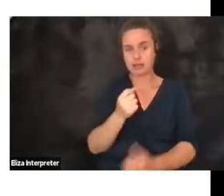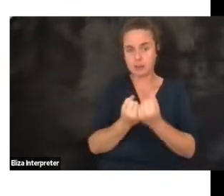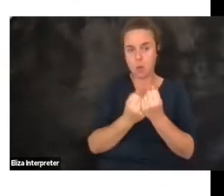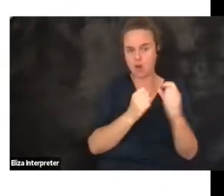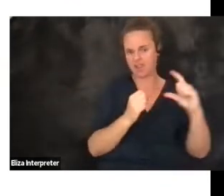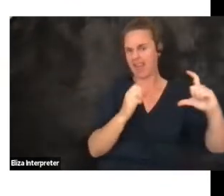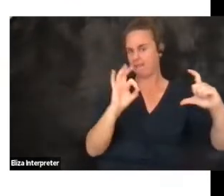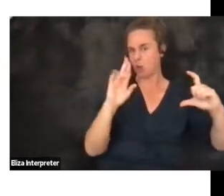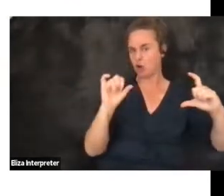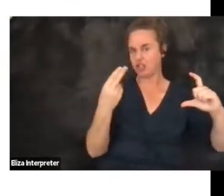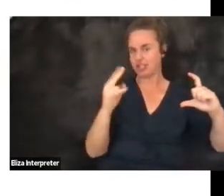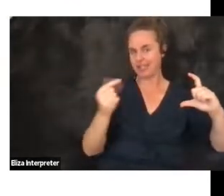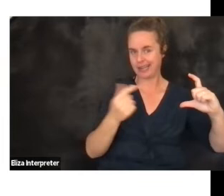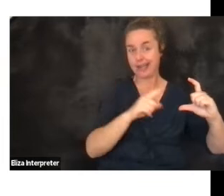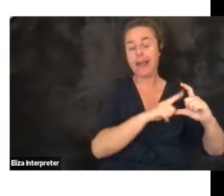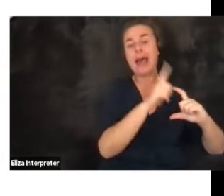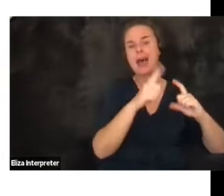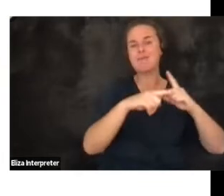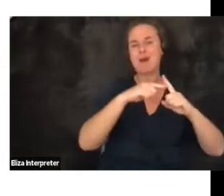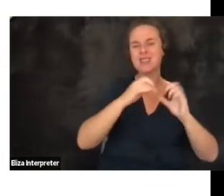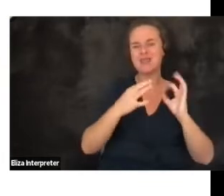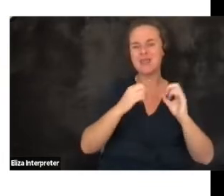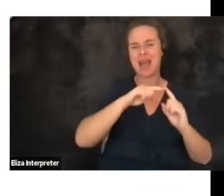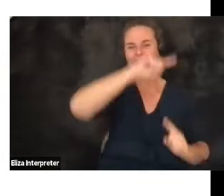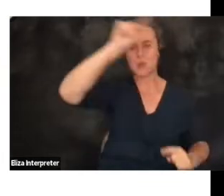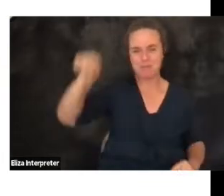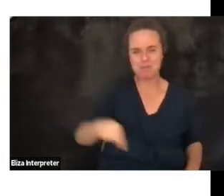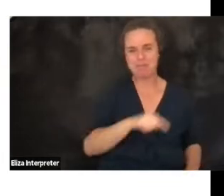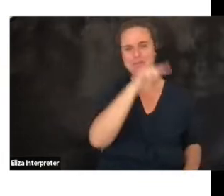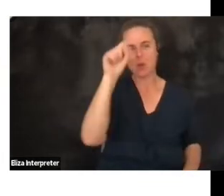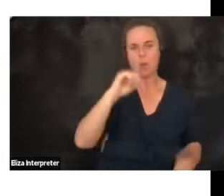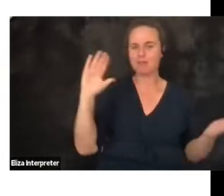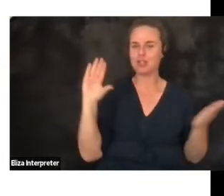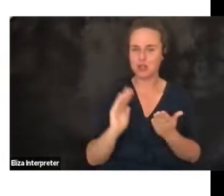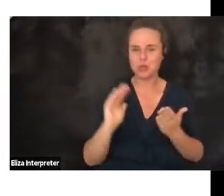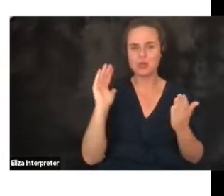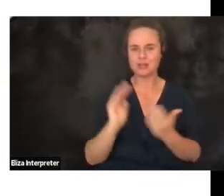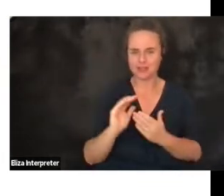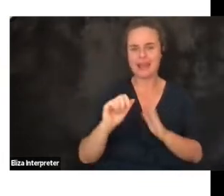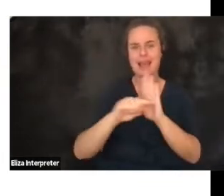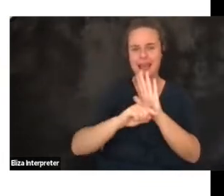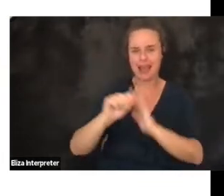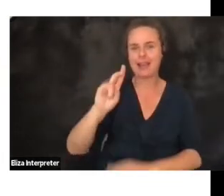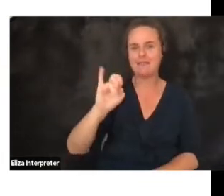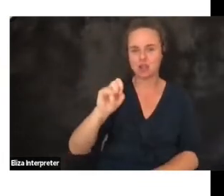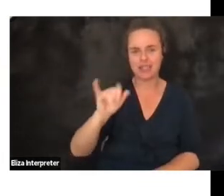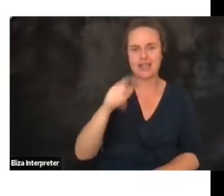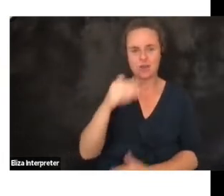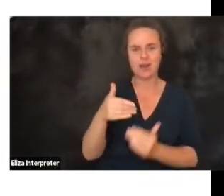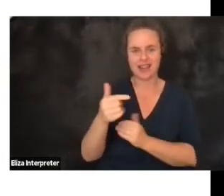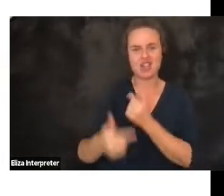the next generation, right? Because just as in case this isn't